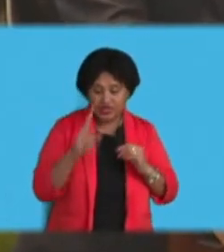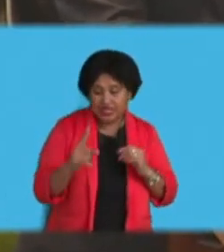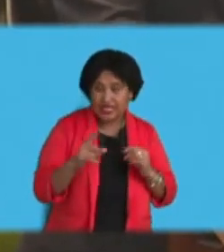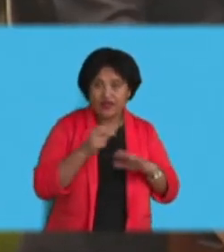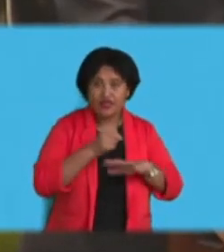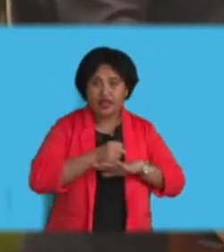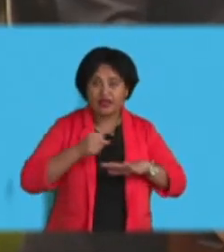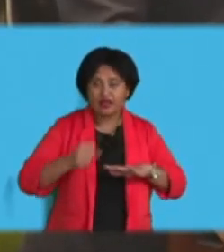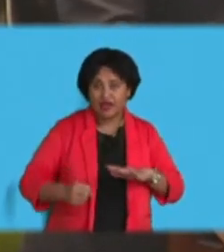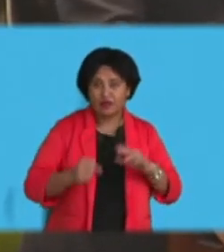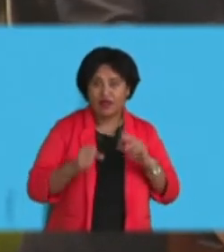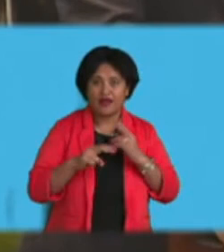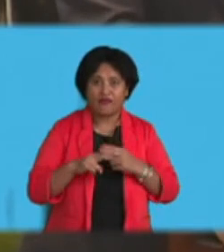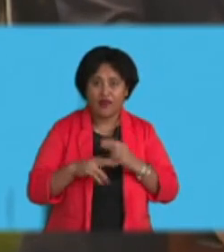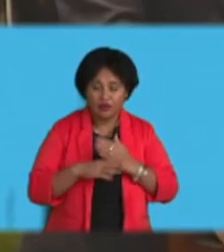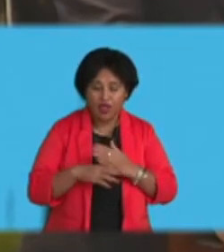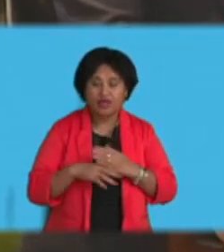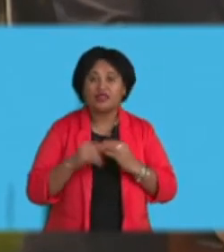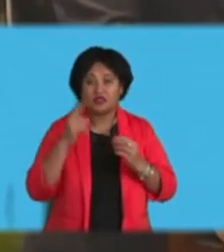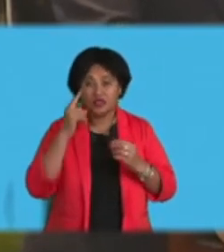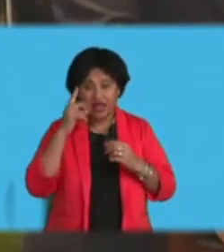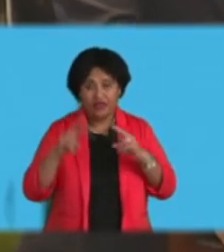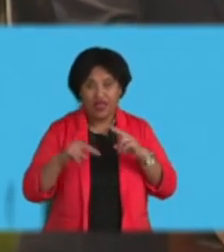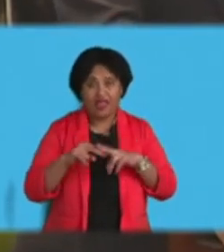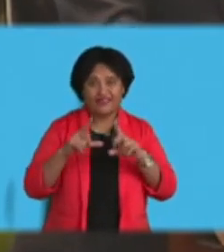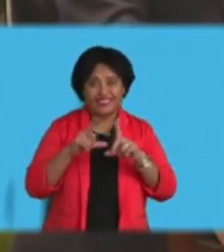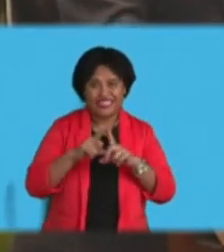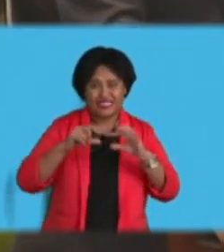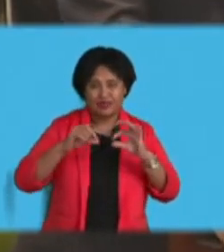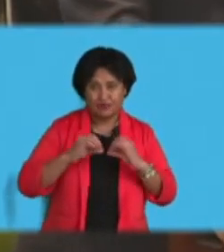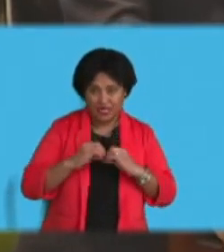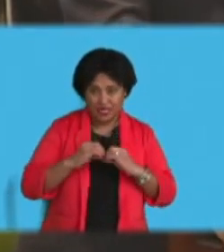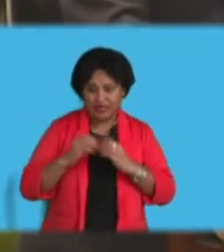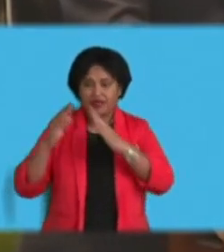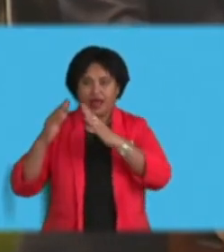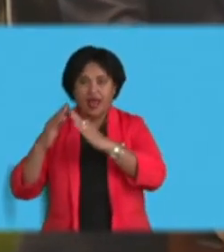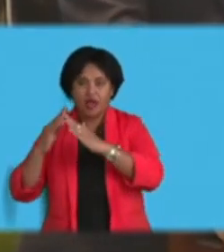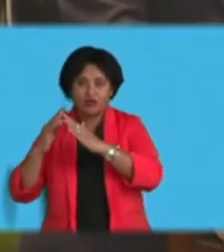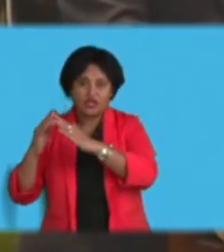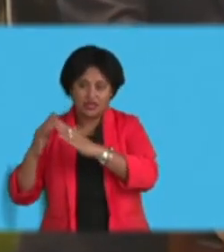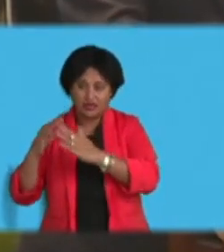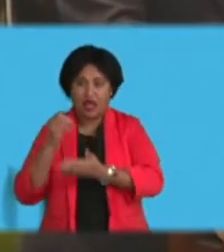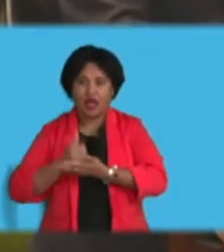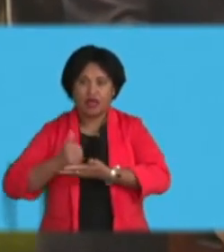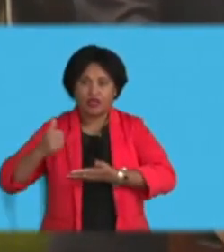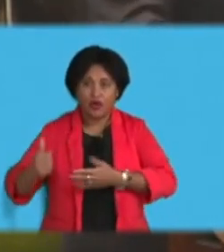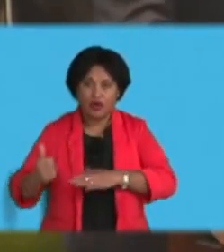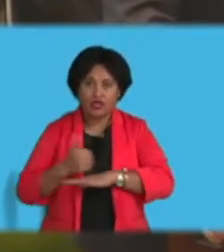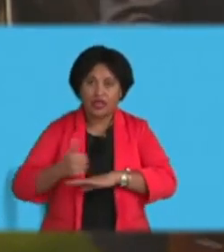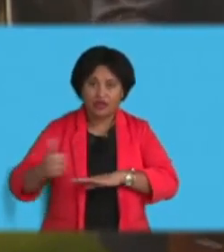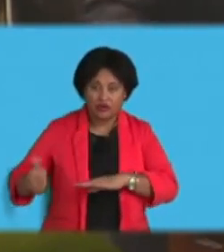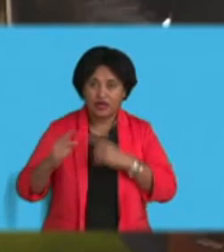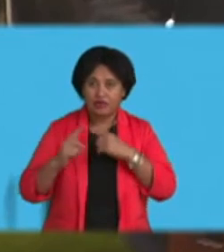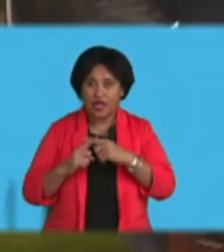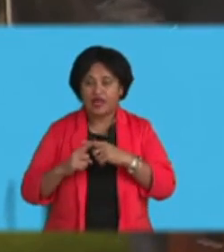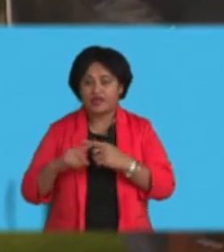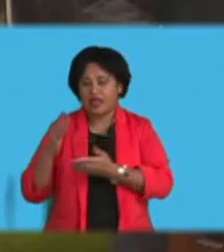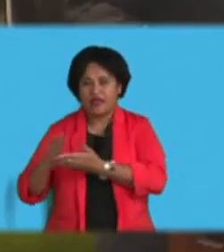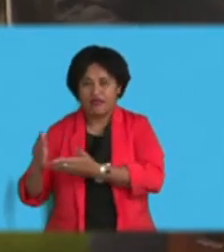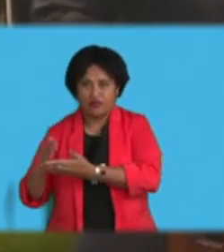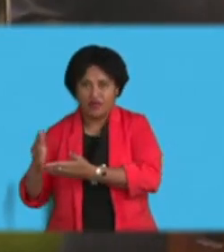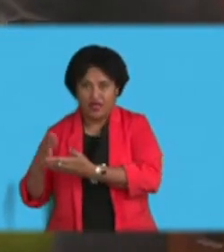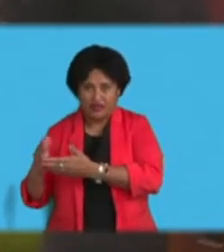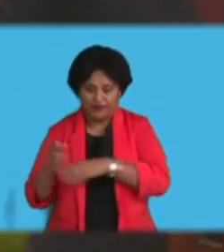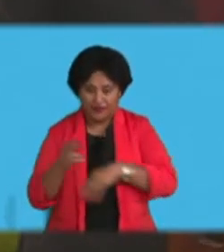institutions, namely the Fiji Development Bank, the Housing Authority, and the Fiji National Provident Fund. Key recommendations of these institutions